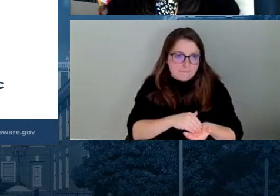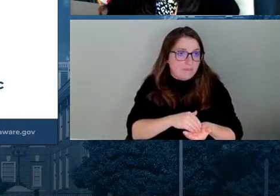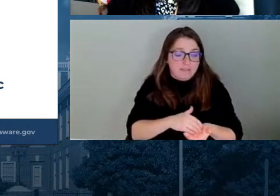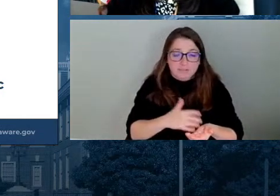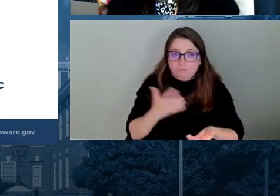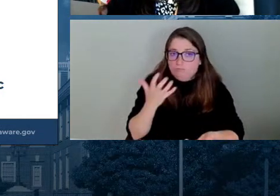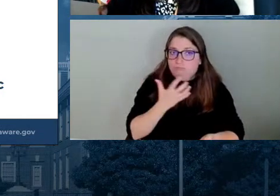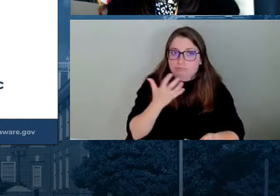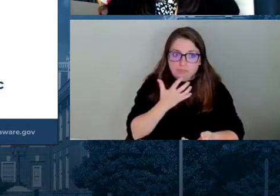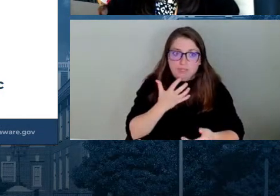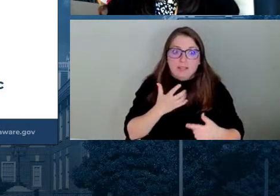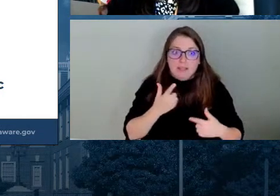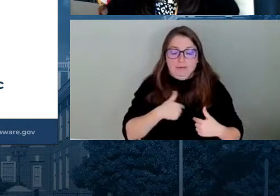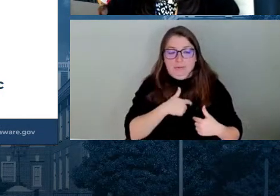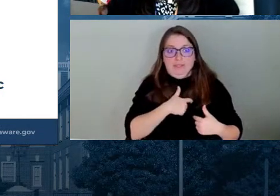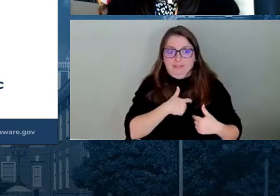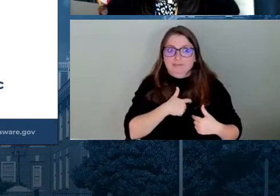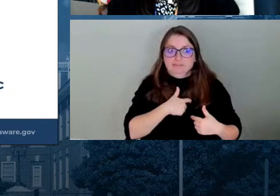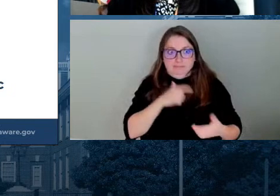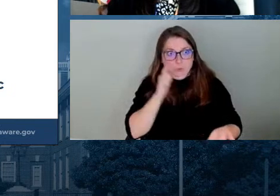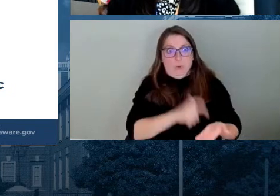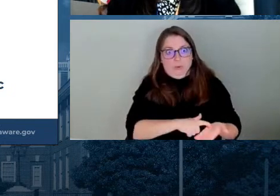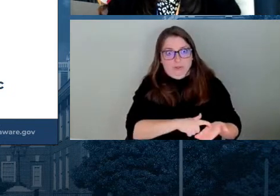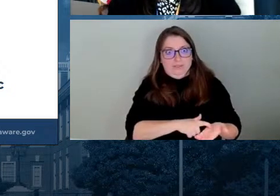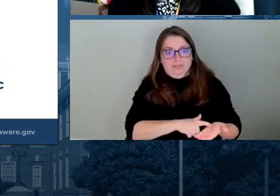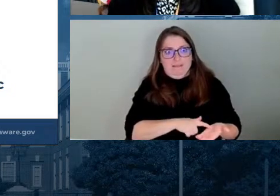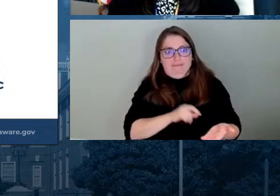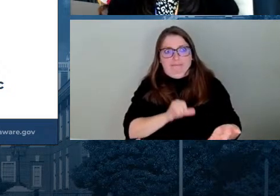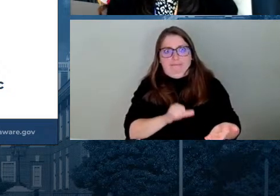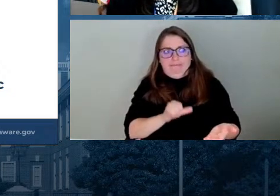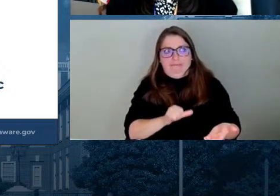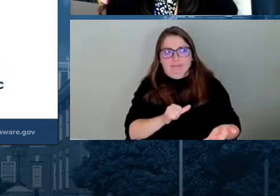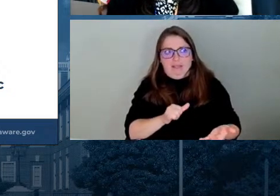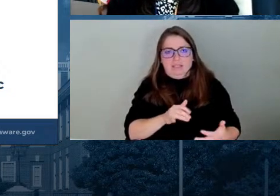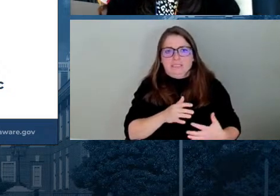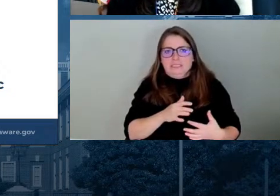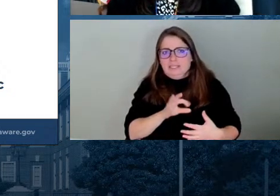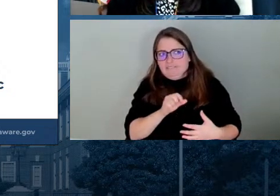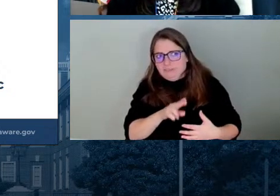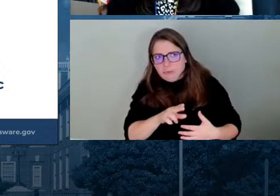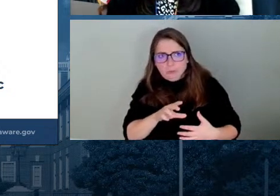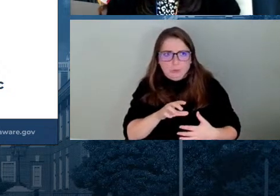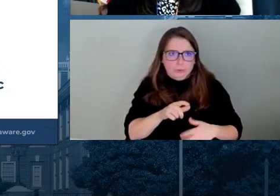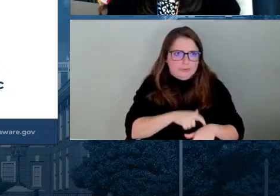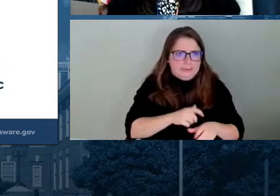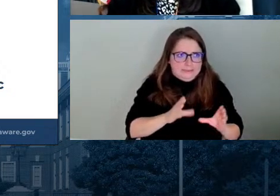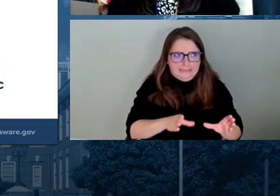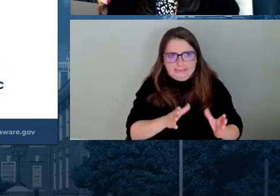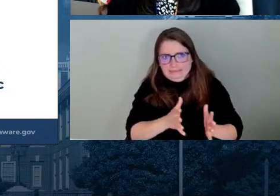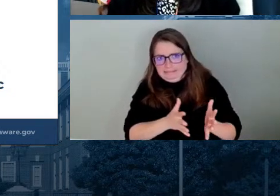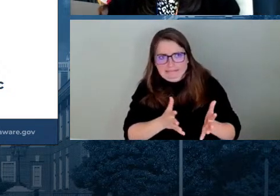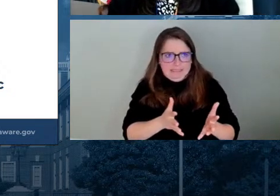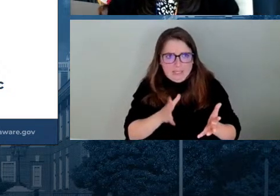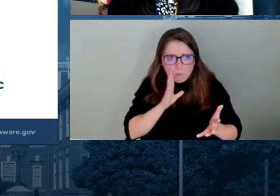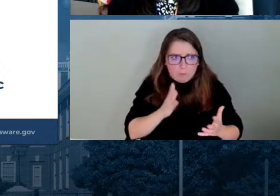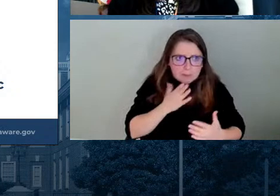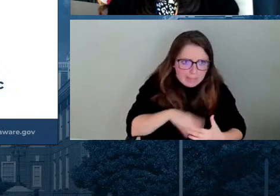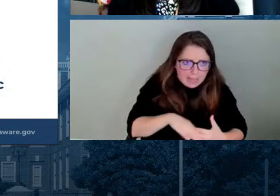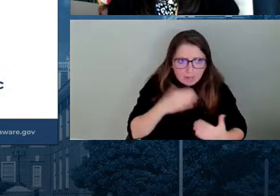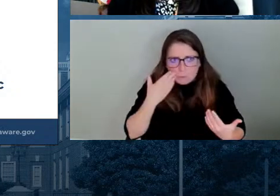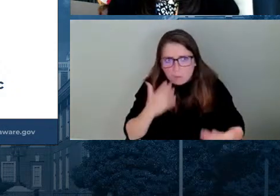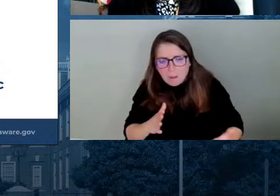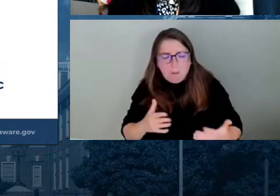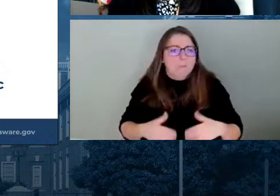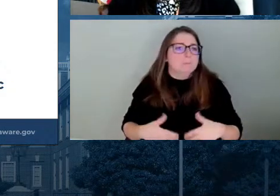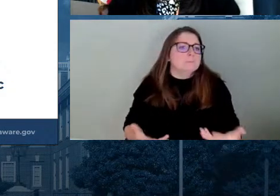causing us to notice and to really wonder what the flu season is going to hold. So there were